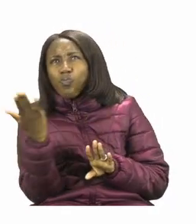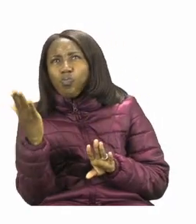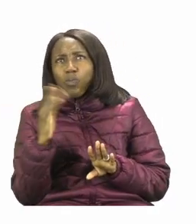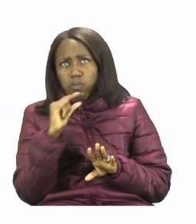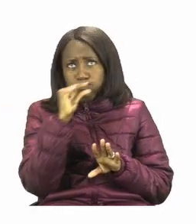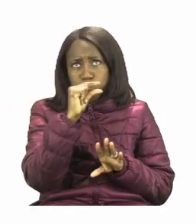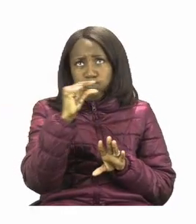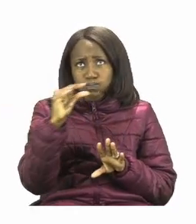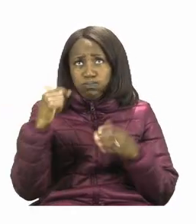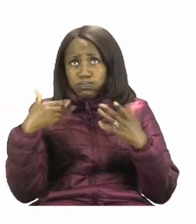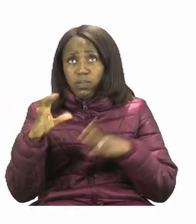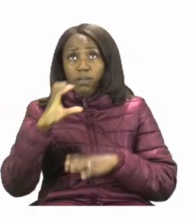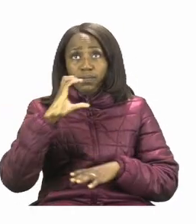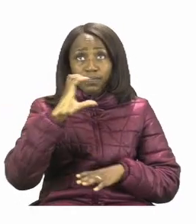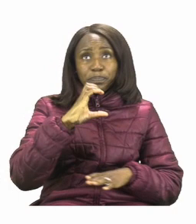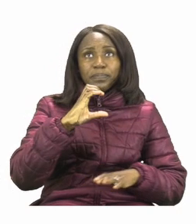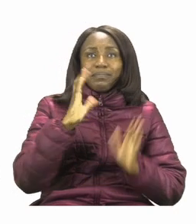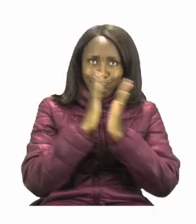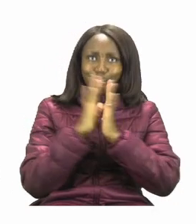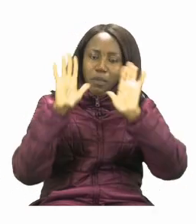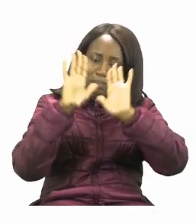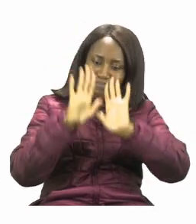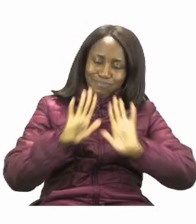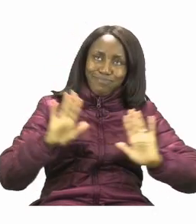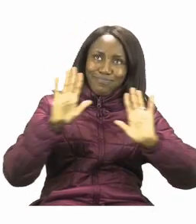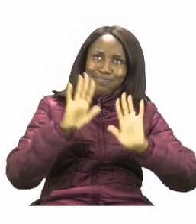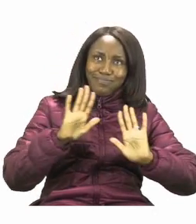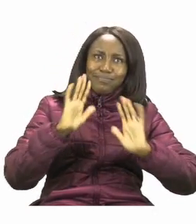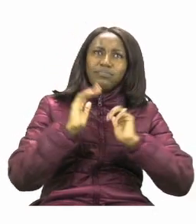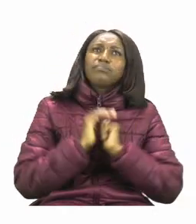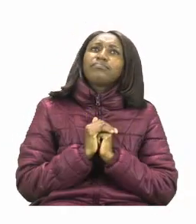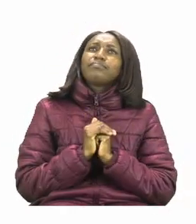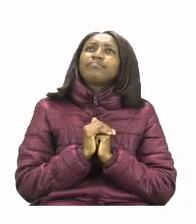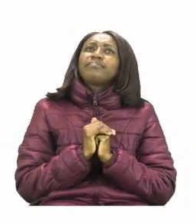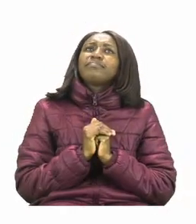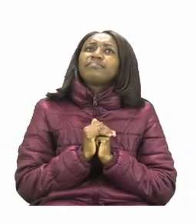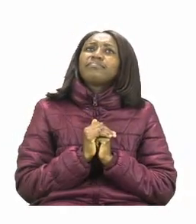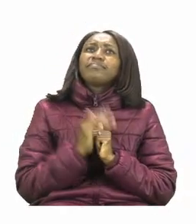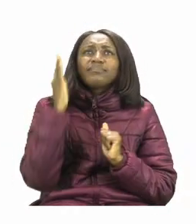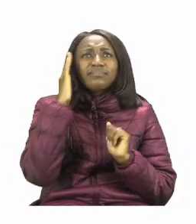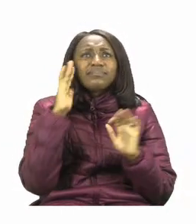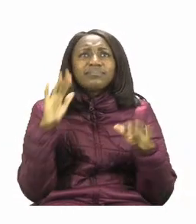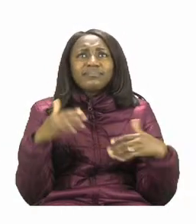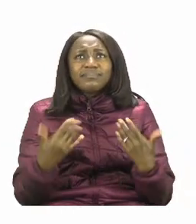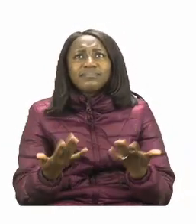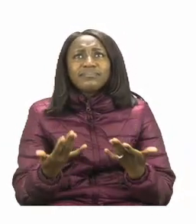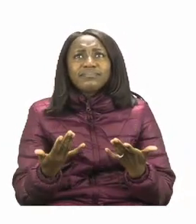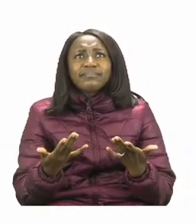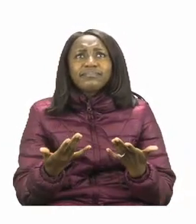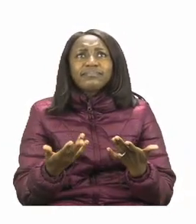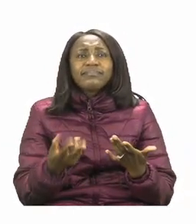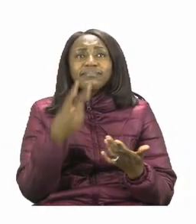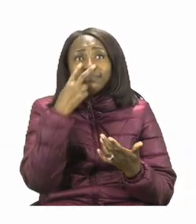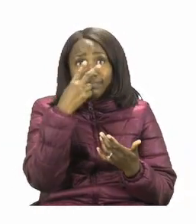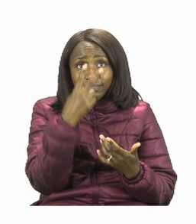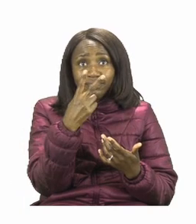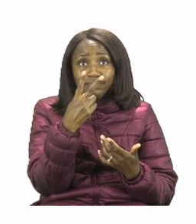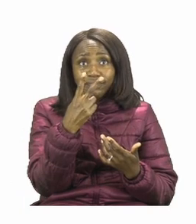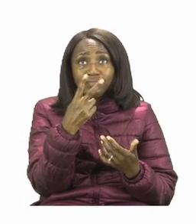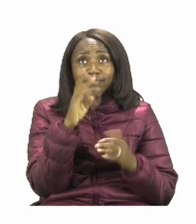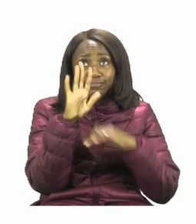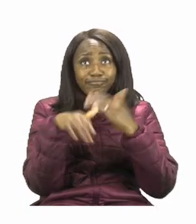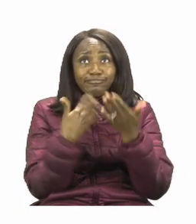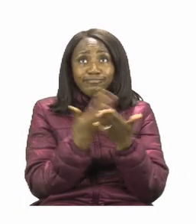start with k. Now, in order for us to find that out, we need to look at some of the pictures that are